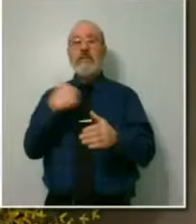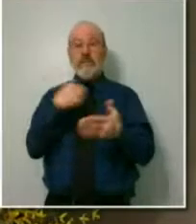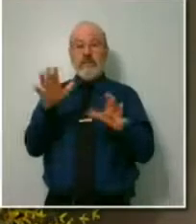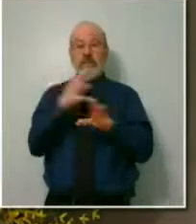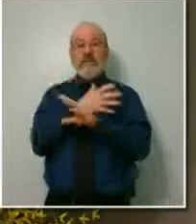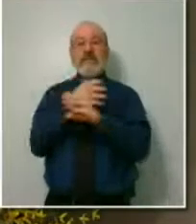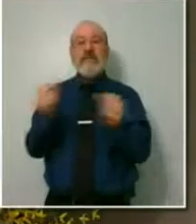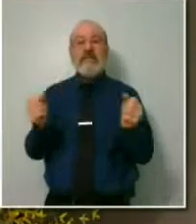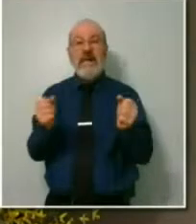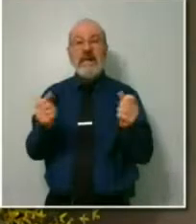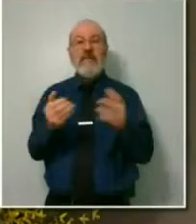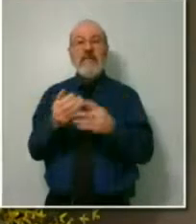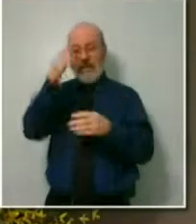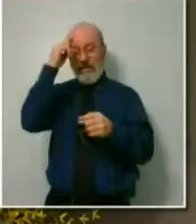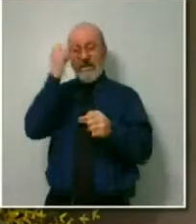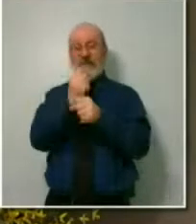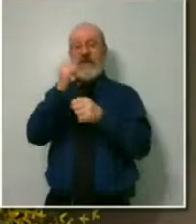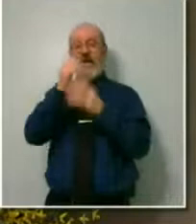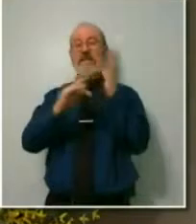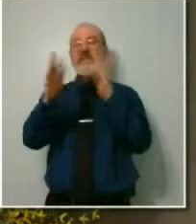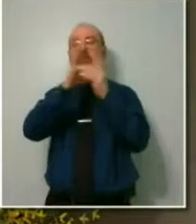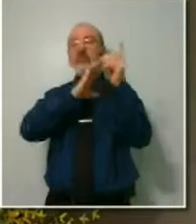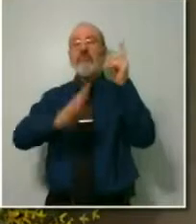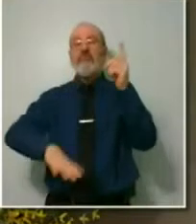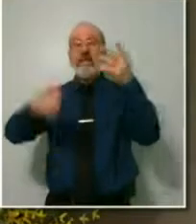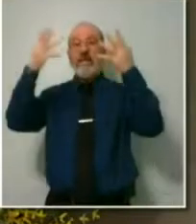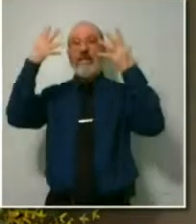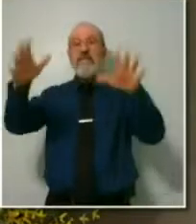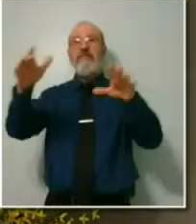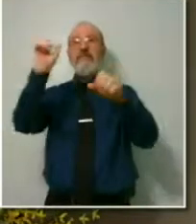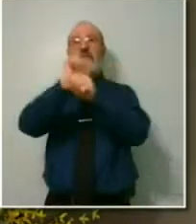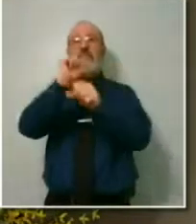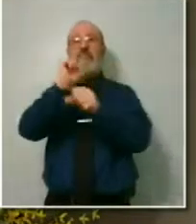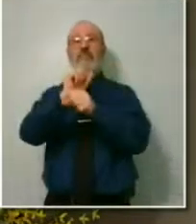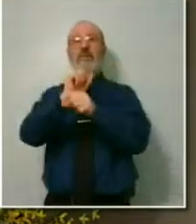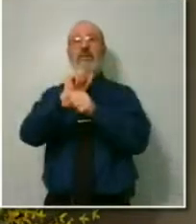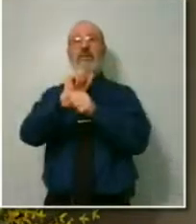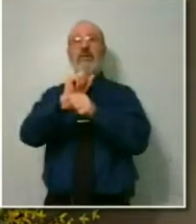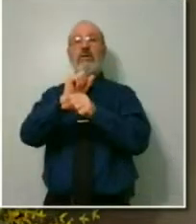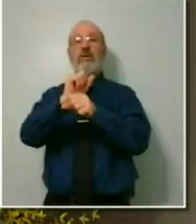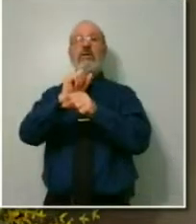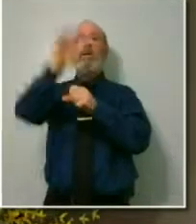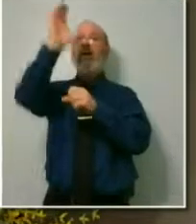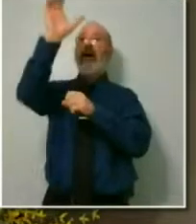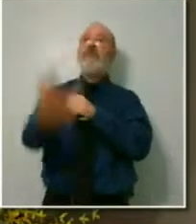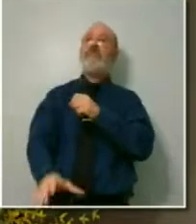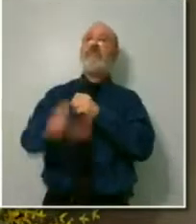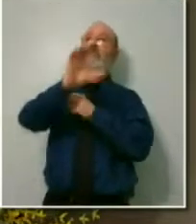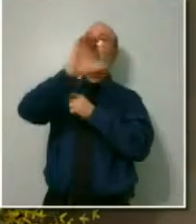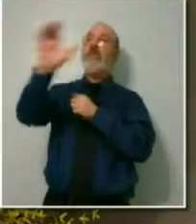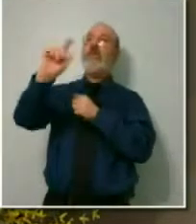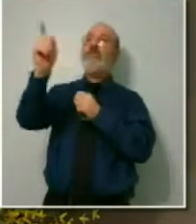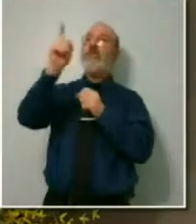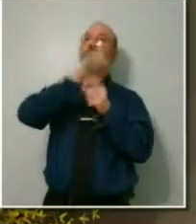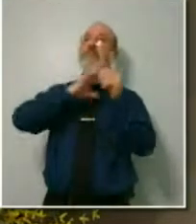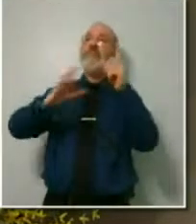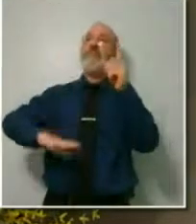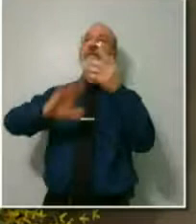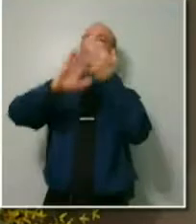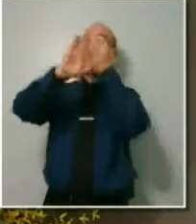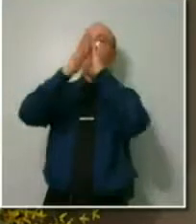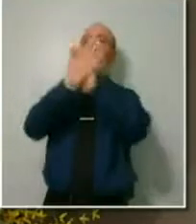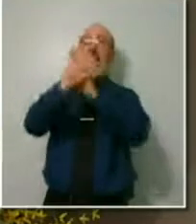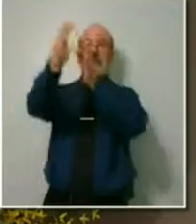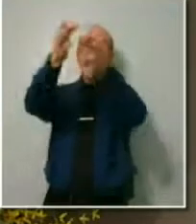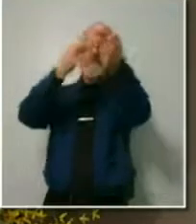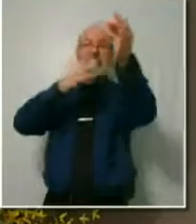by faith in Jesus Christ, the finished work of the cross of Calvary, where Christ became the